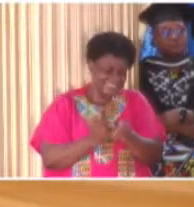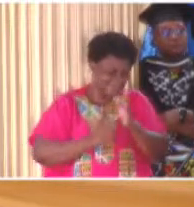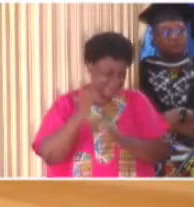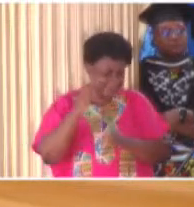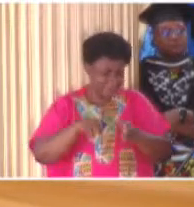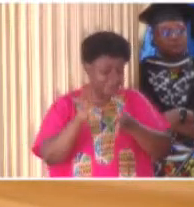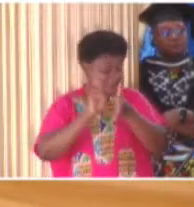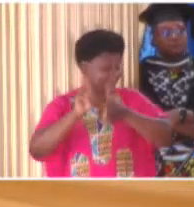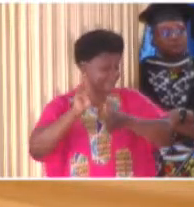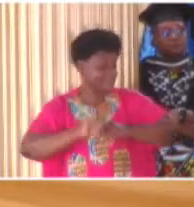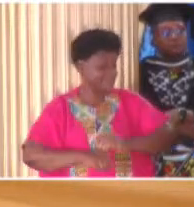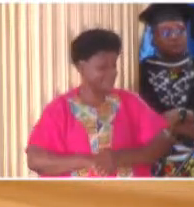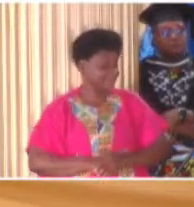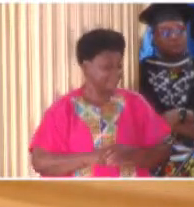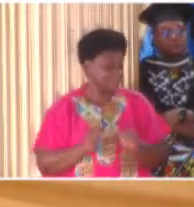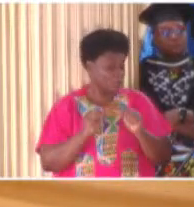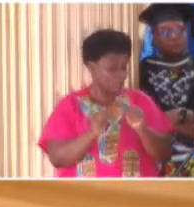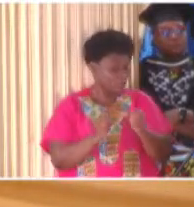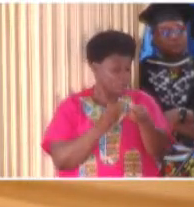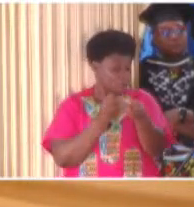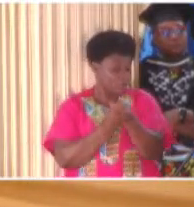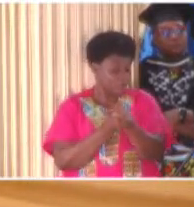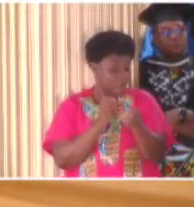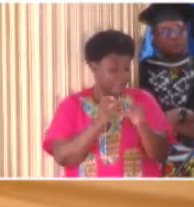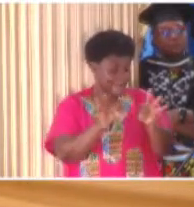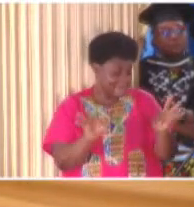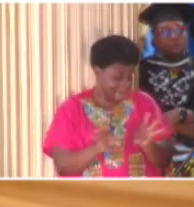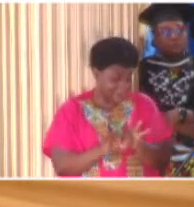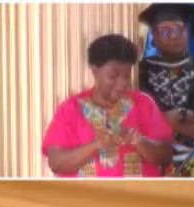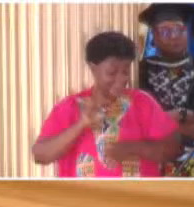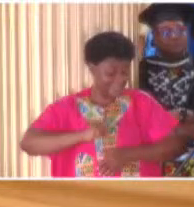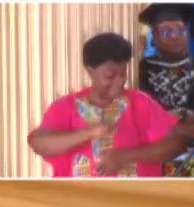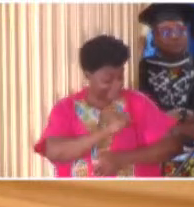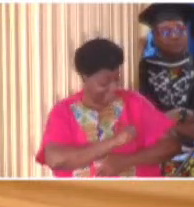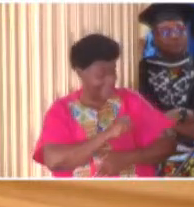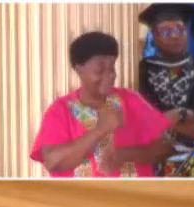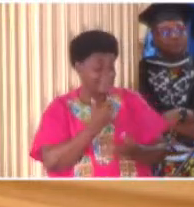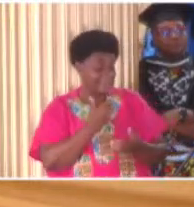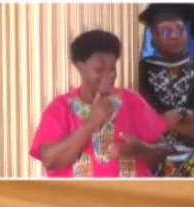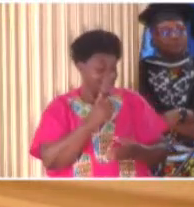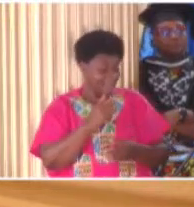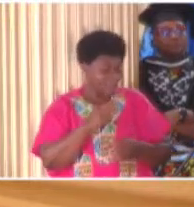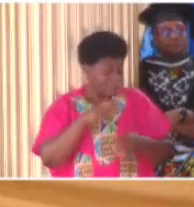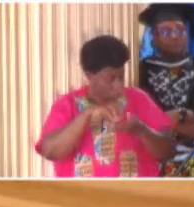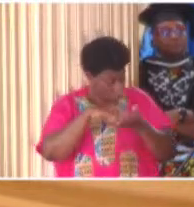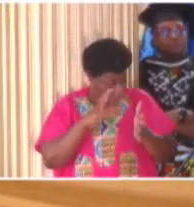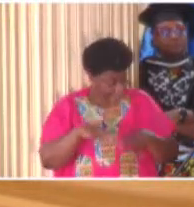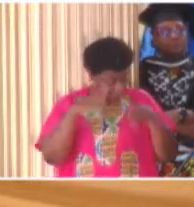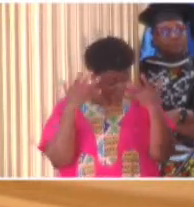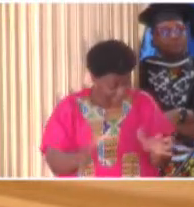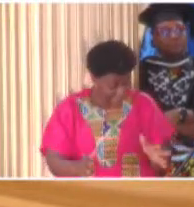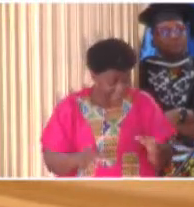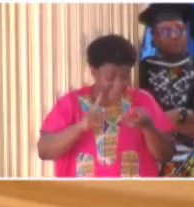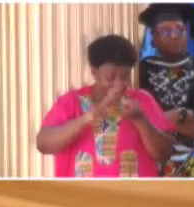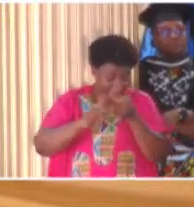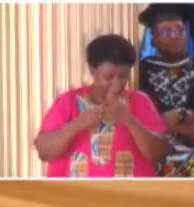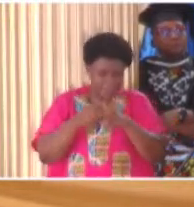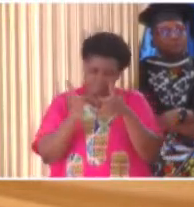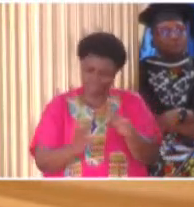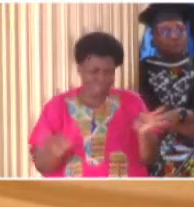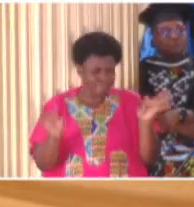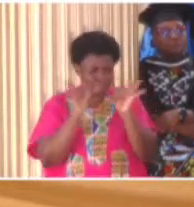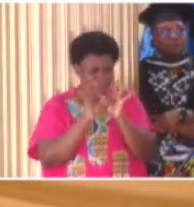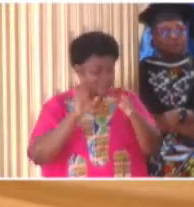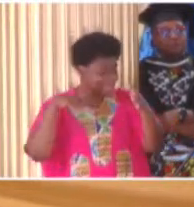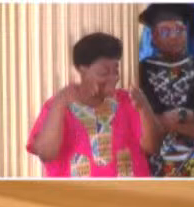university. The continued support of our faculty, staff, alumni, and partners is essential to